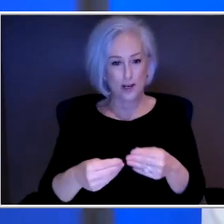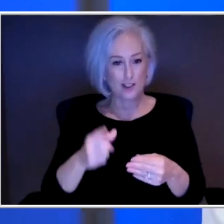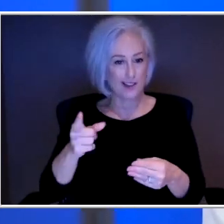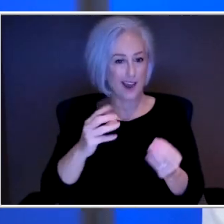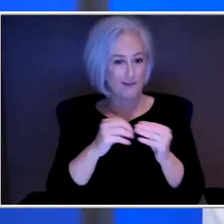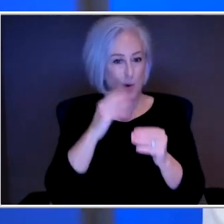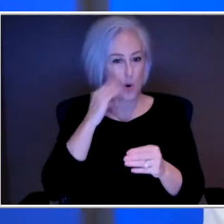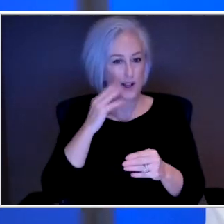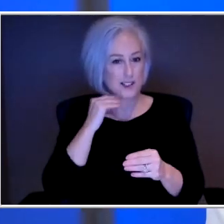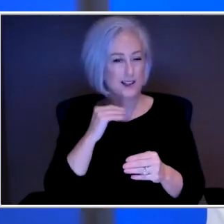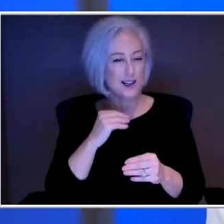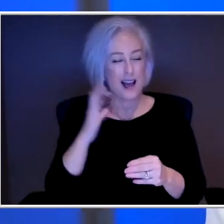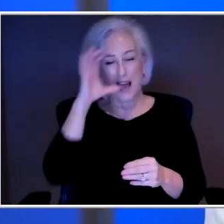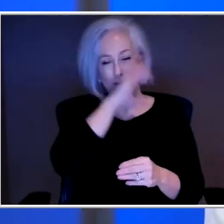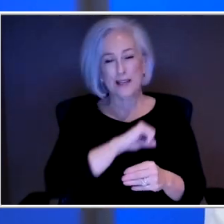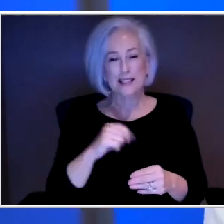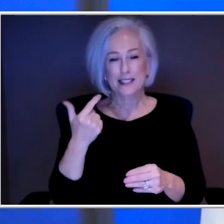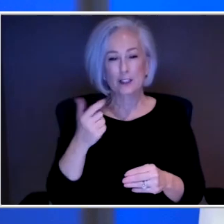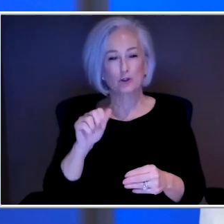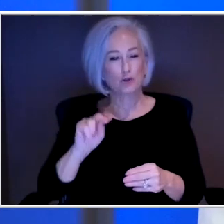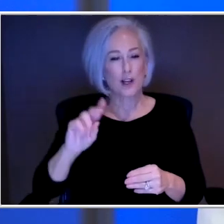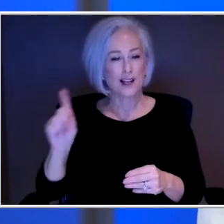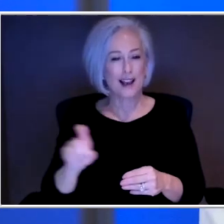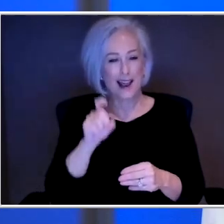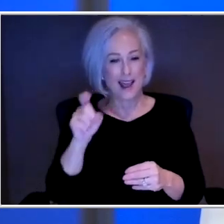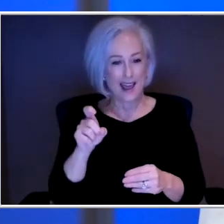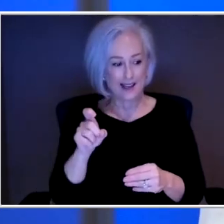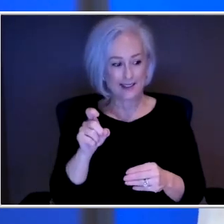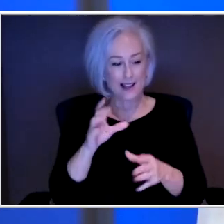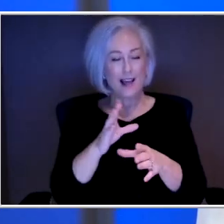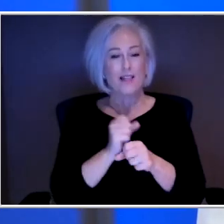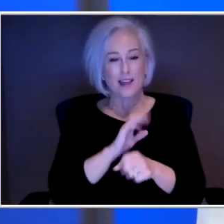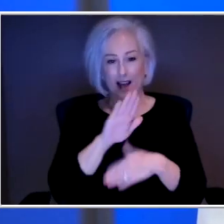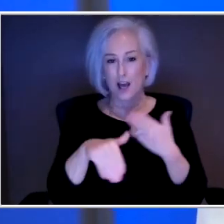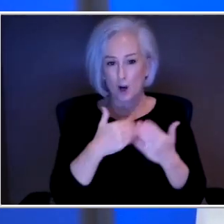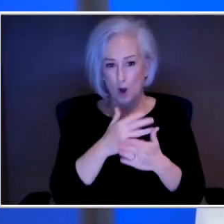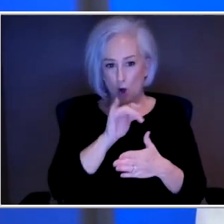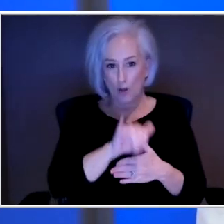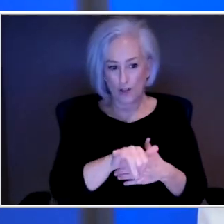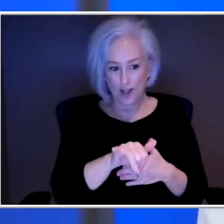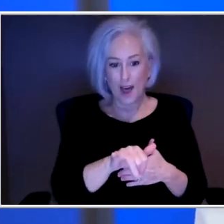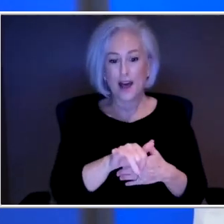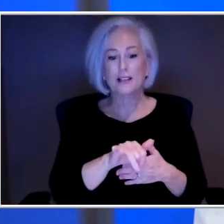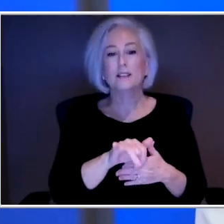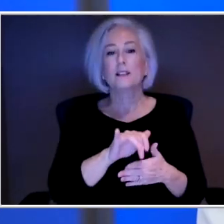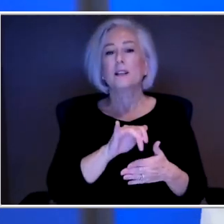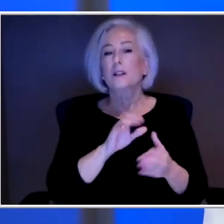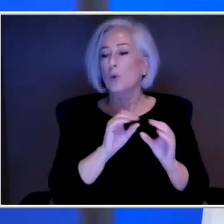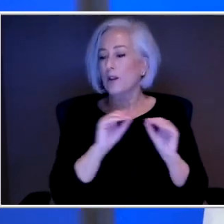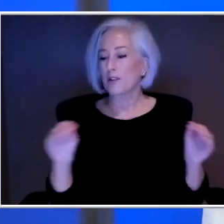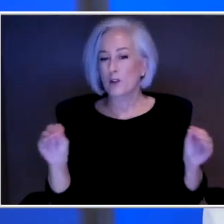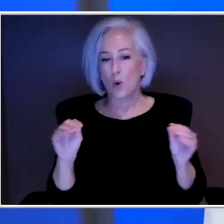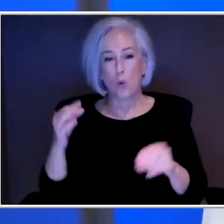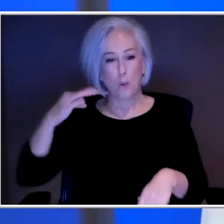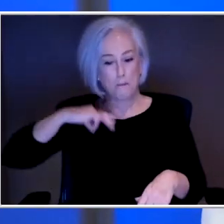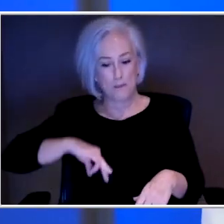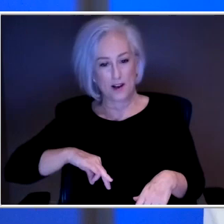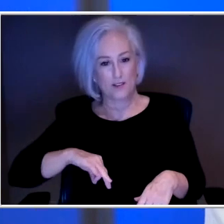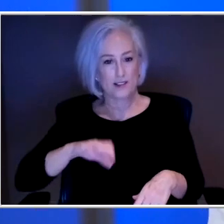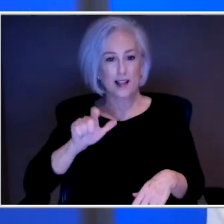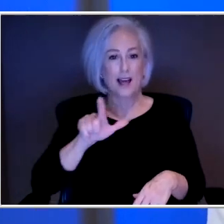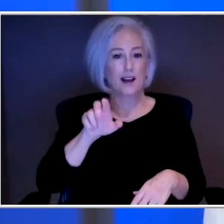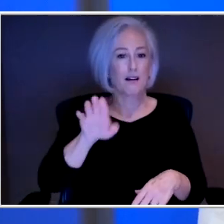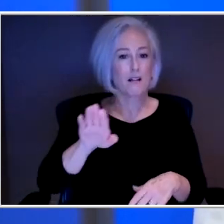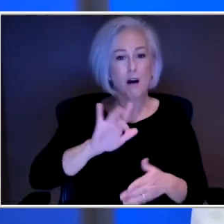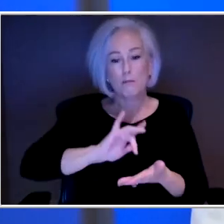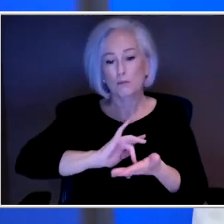X generation that's right there, where they got all of the fear mongering and they didn't get any of the potential benefits, or they had all of like the club drug kind of stuff,